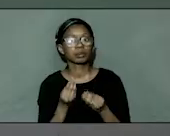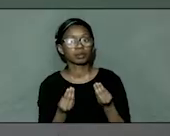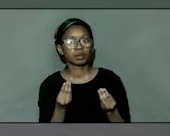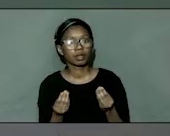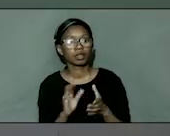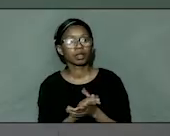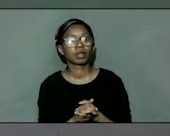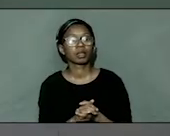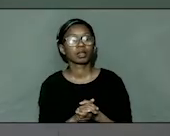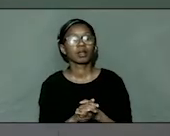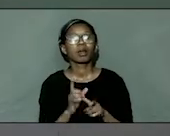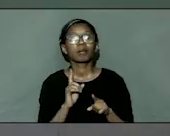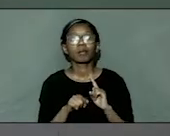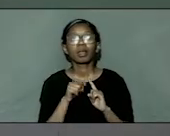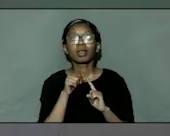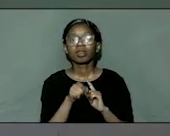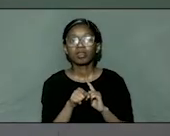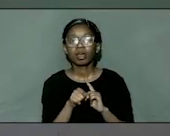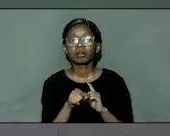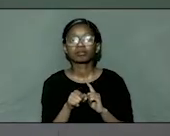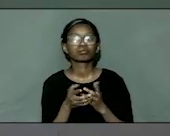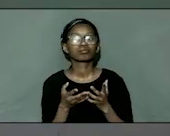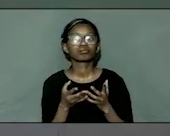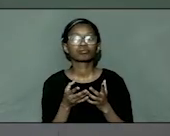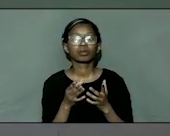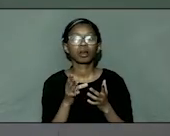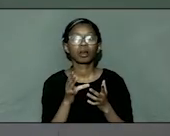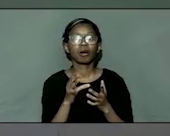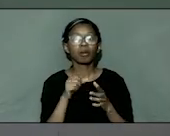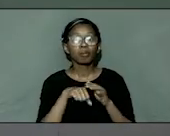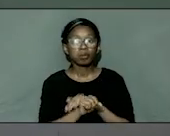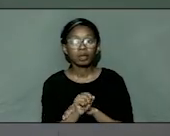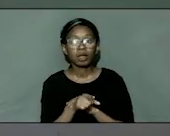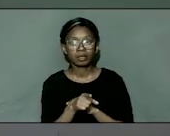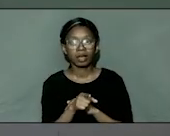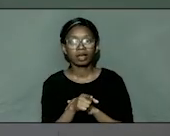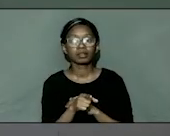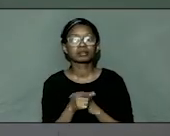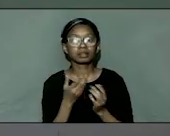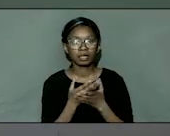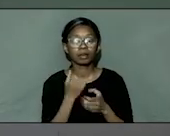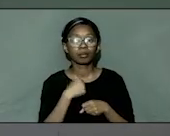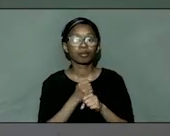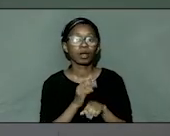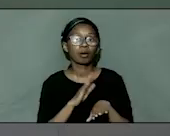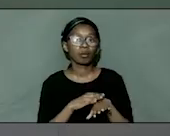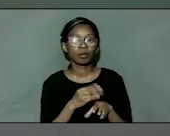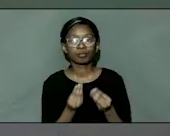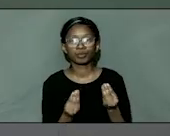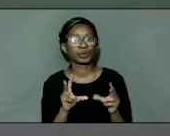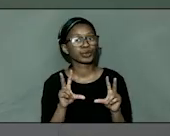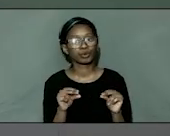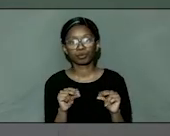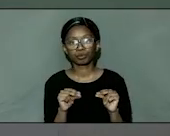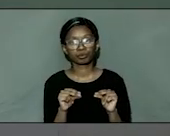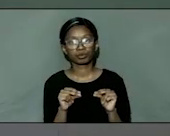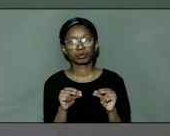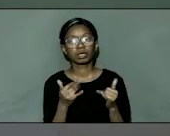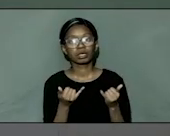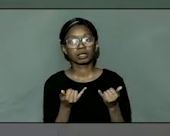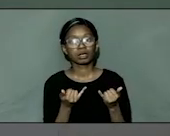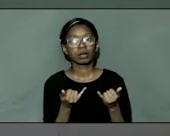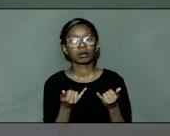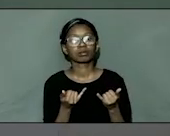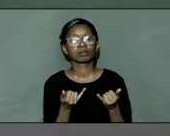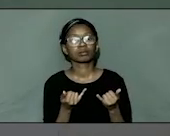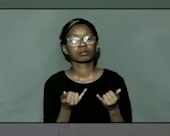fertile? No. So is a horse and a donkey same species? Definitely not. So for us